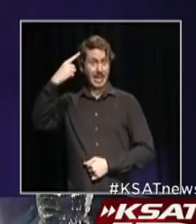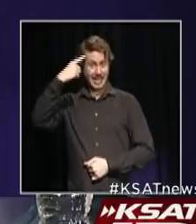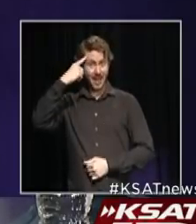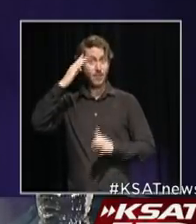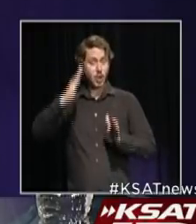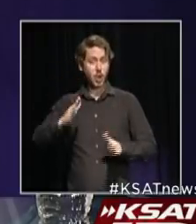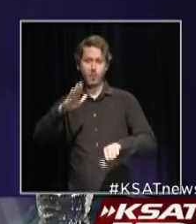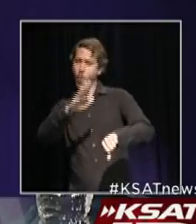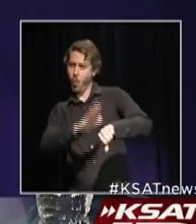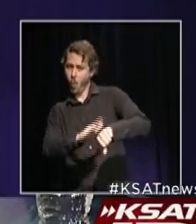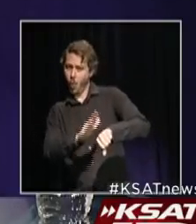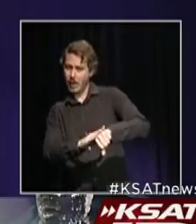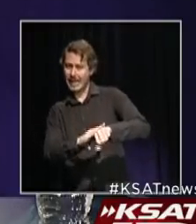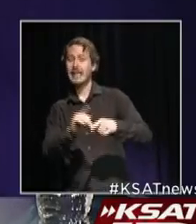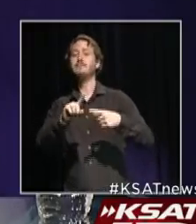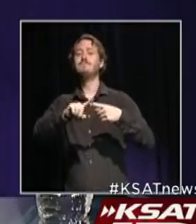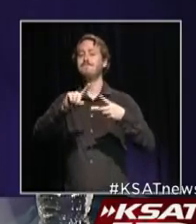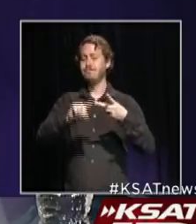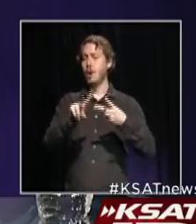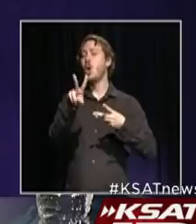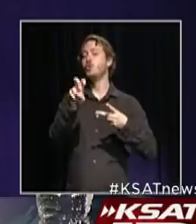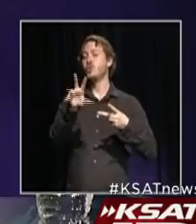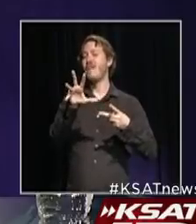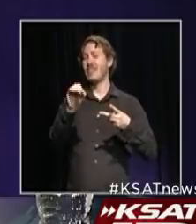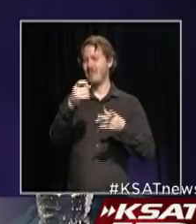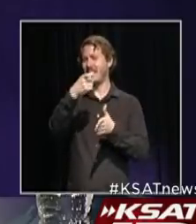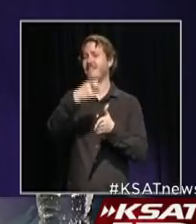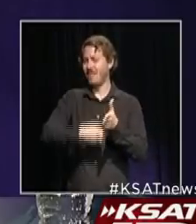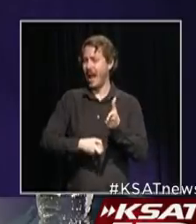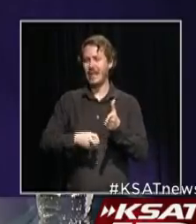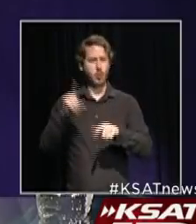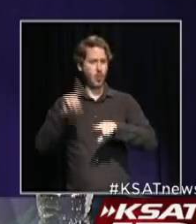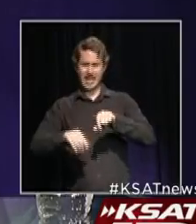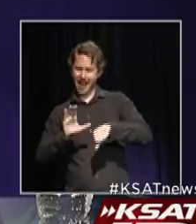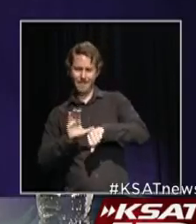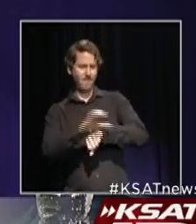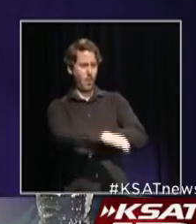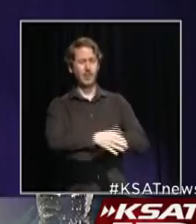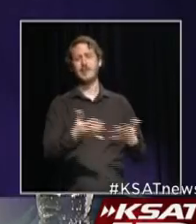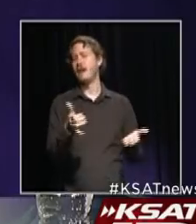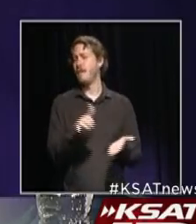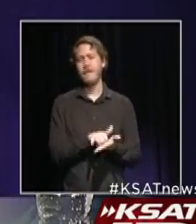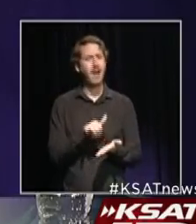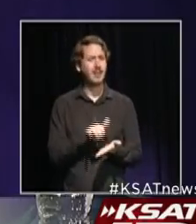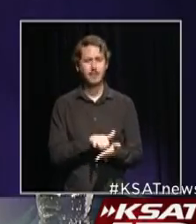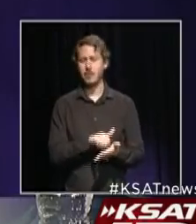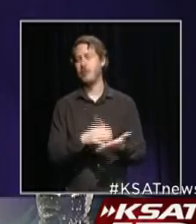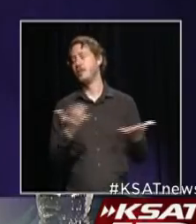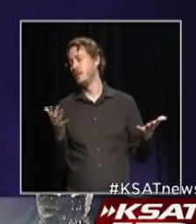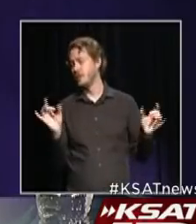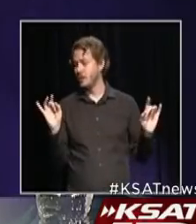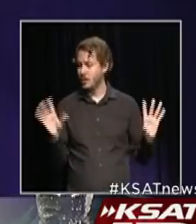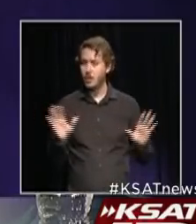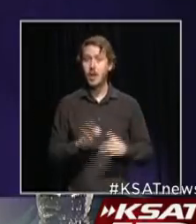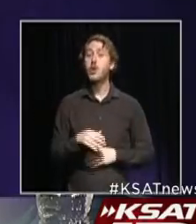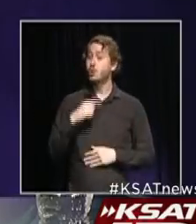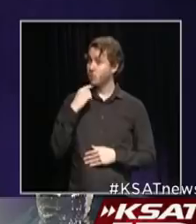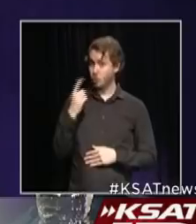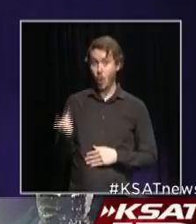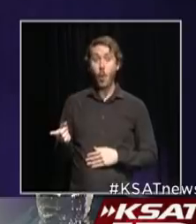warning and then a $250 fine, is not enforceable. It's impossible to do it. And I told him that